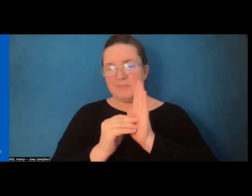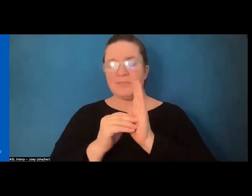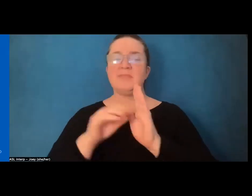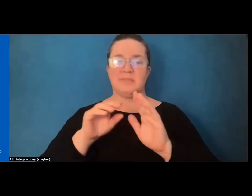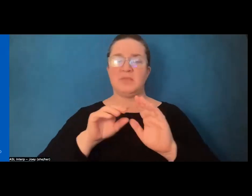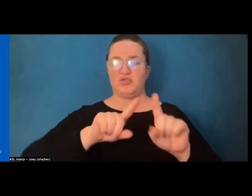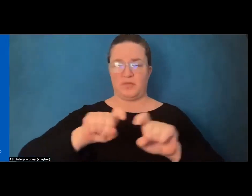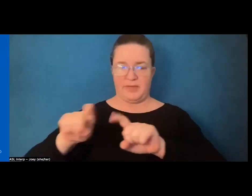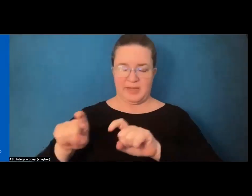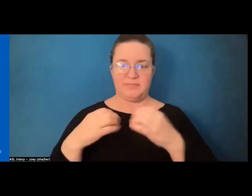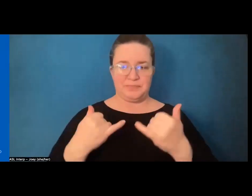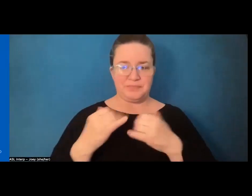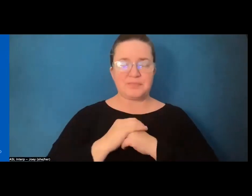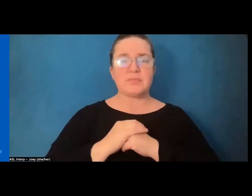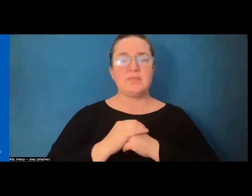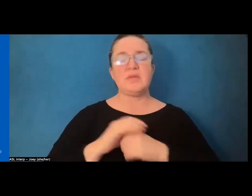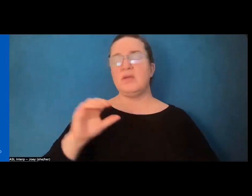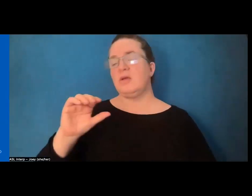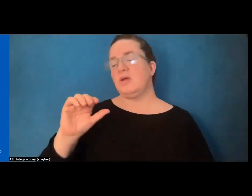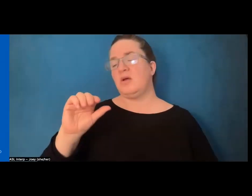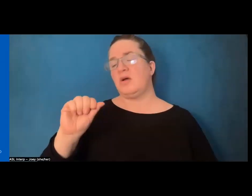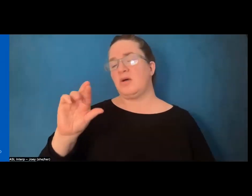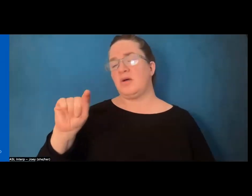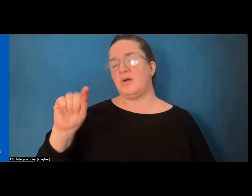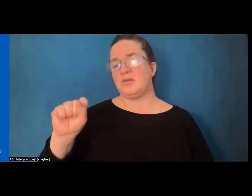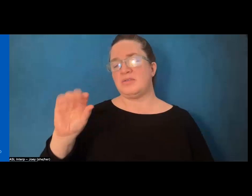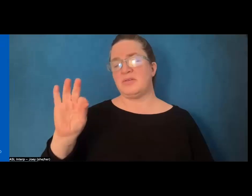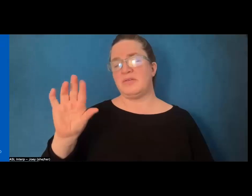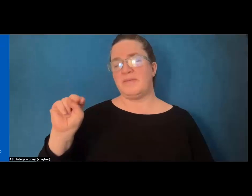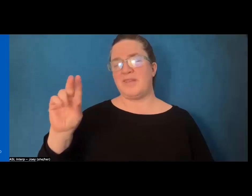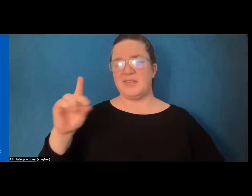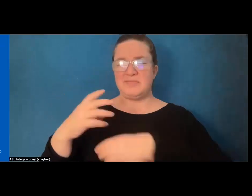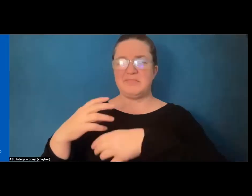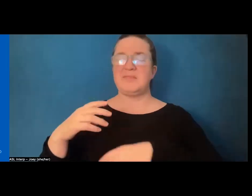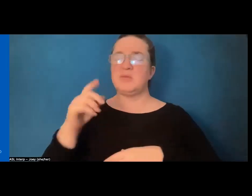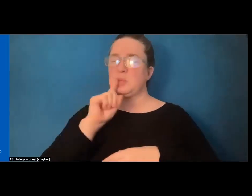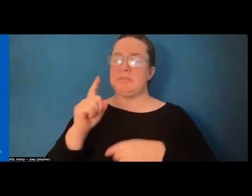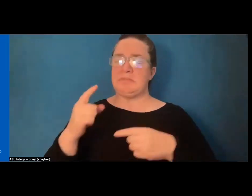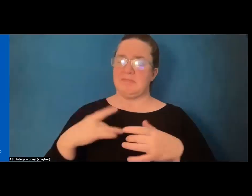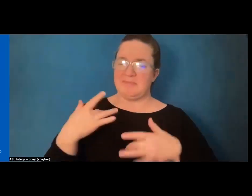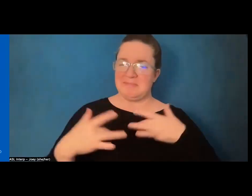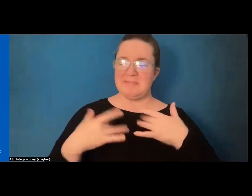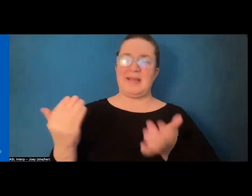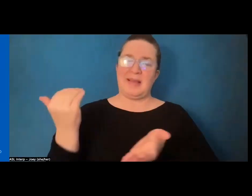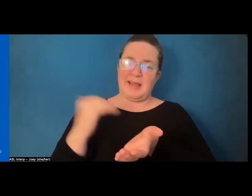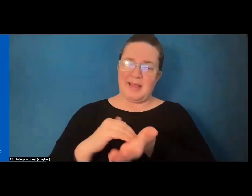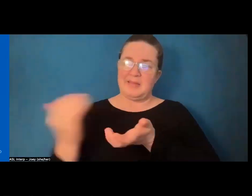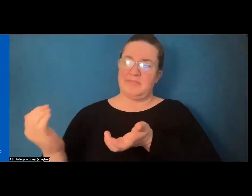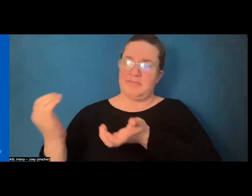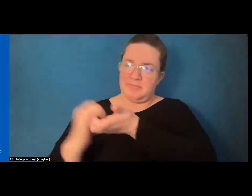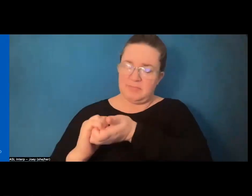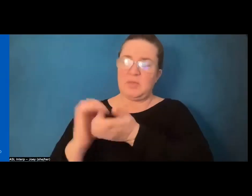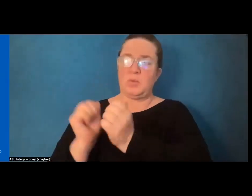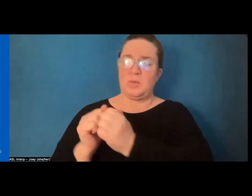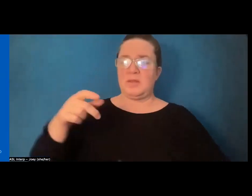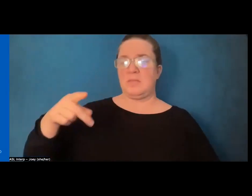today. ArtsFund is incredibly excited to again be working with the Paul G. Allen Family Foundation in